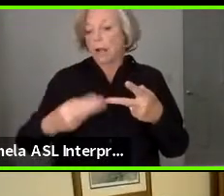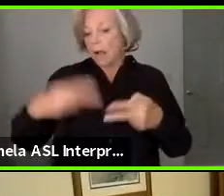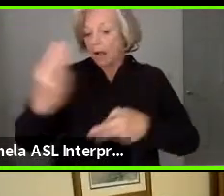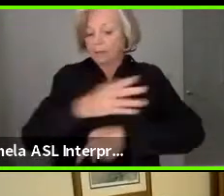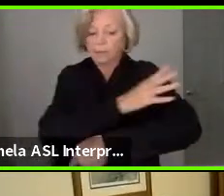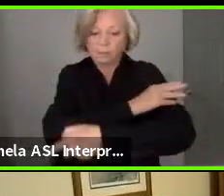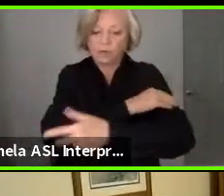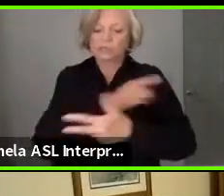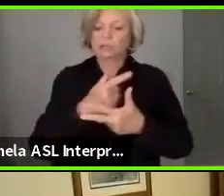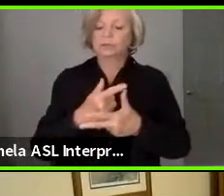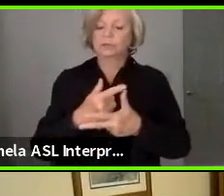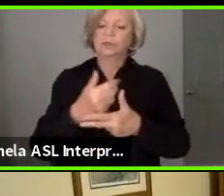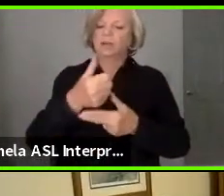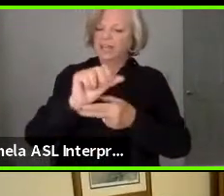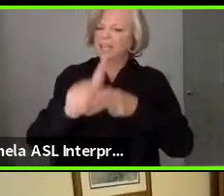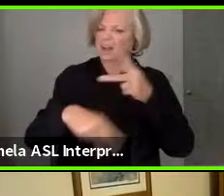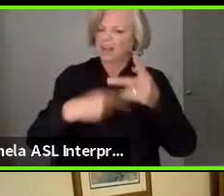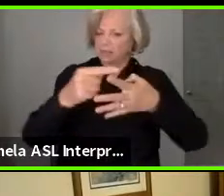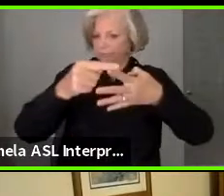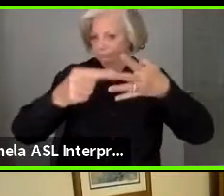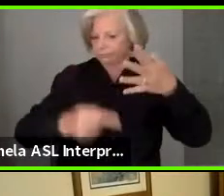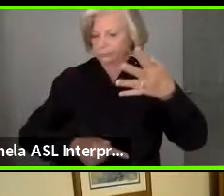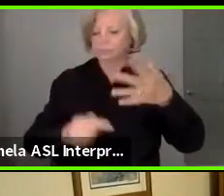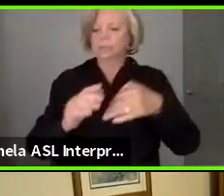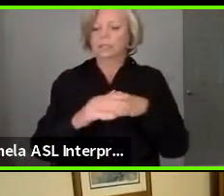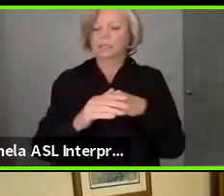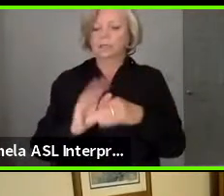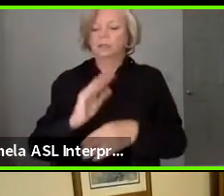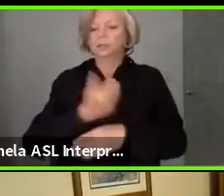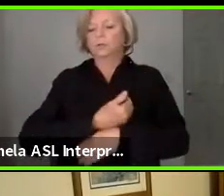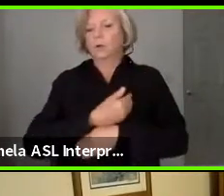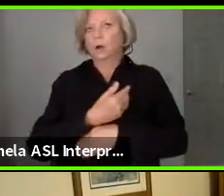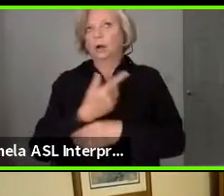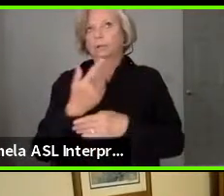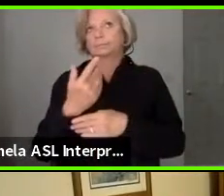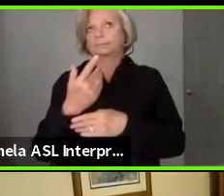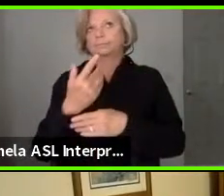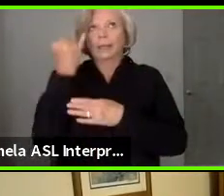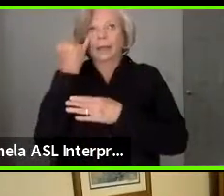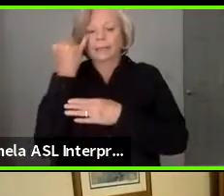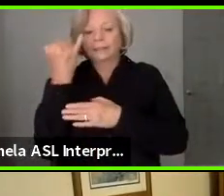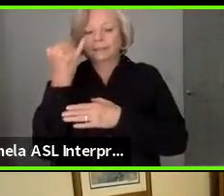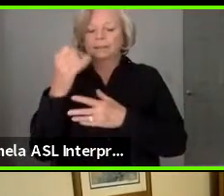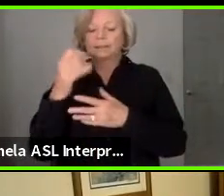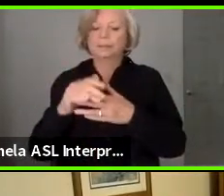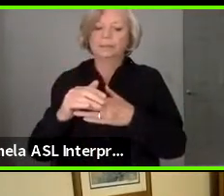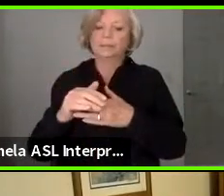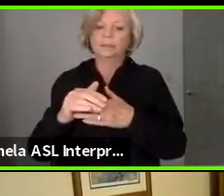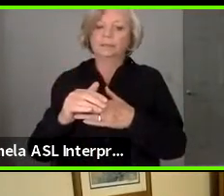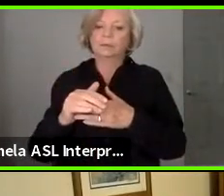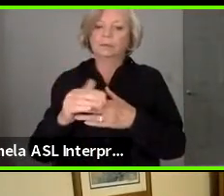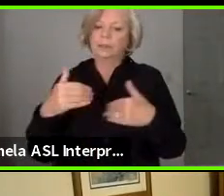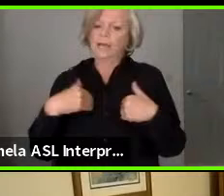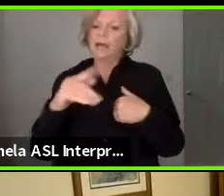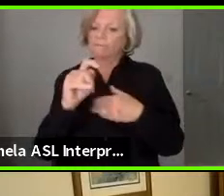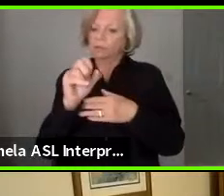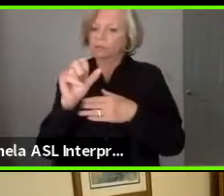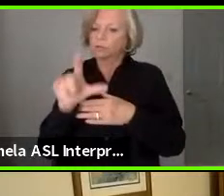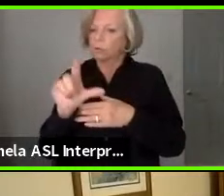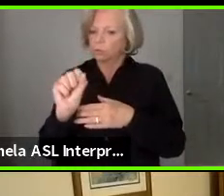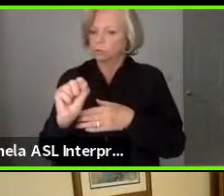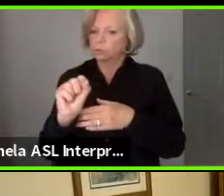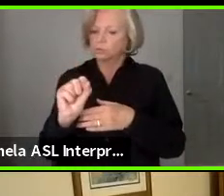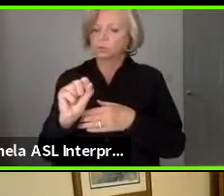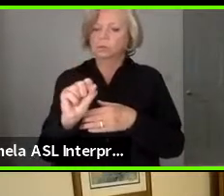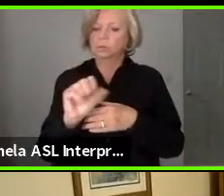anything of the sort. And so the vision behind it is a place where women, girls, and families would have the tools, support, and knowledge to live healthy